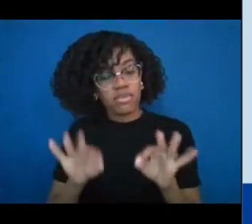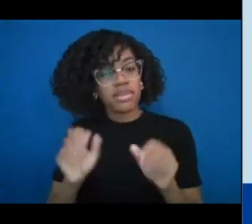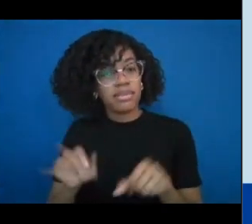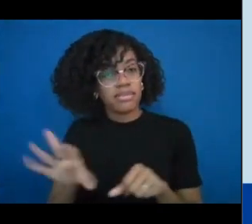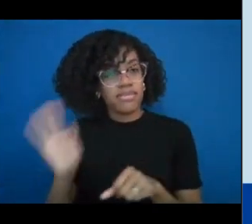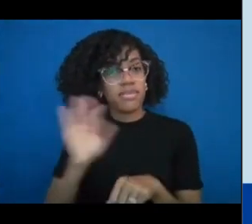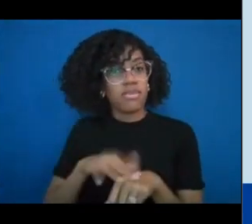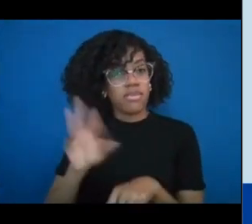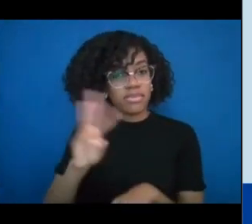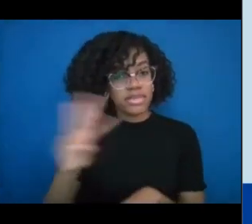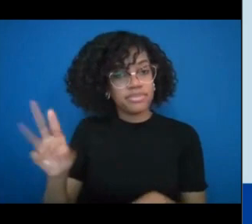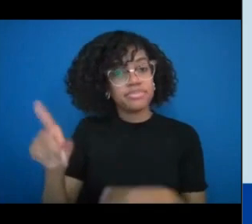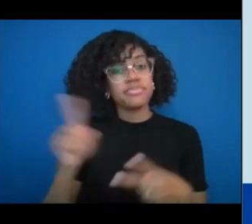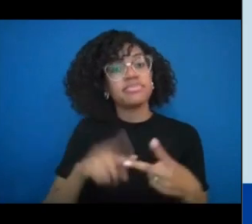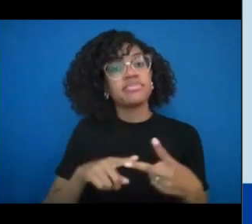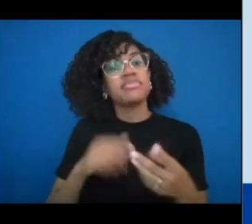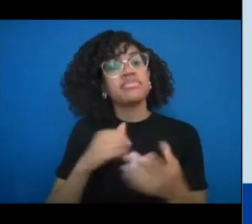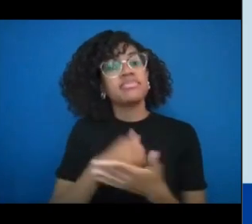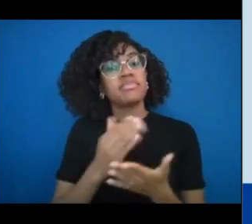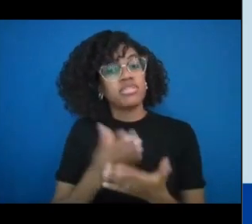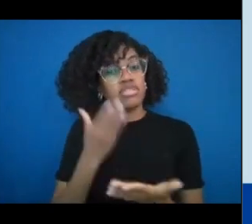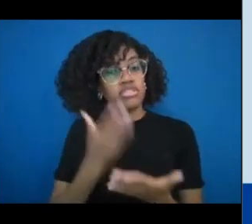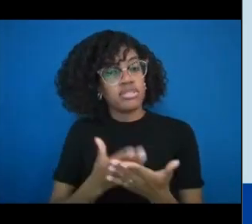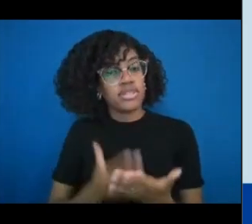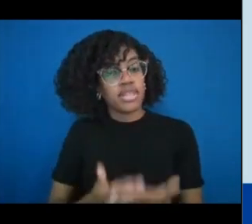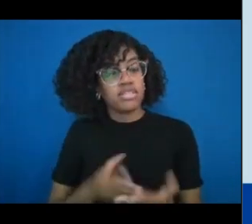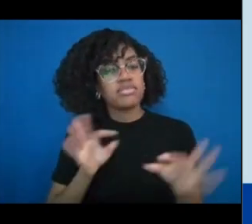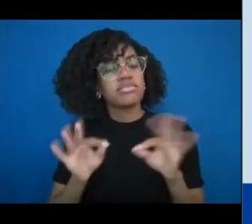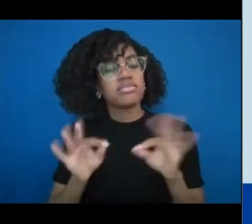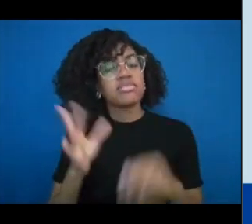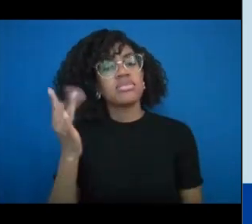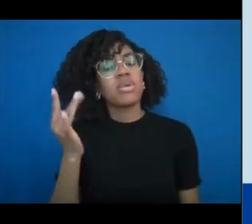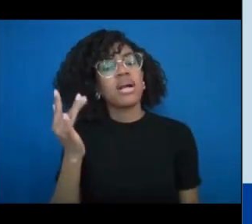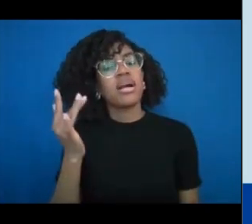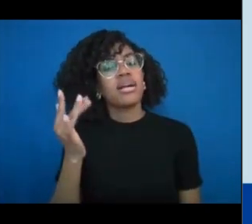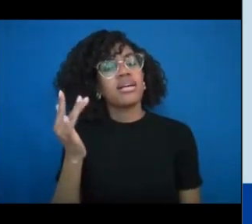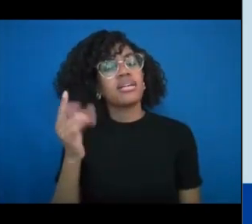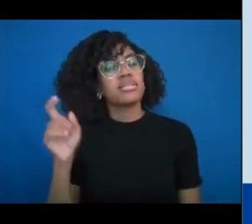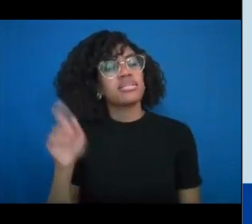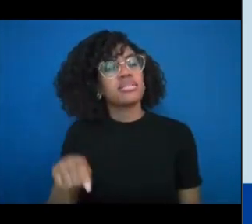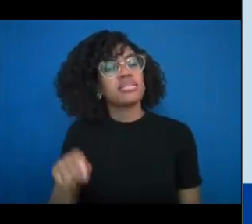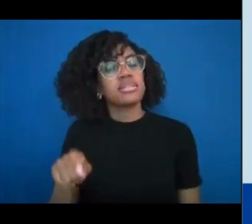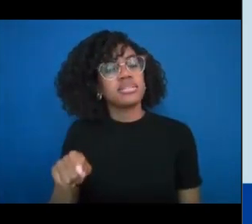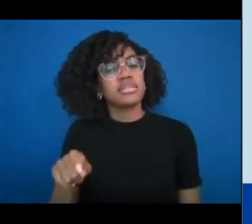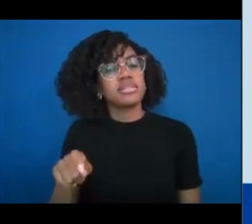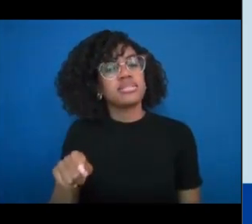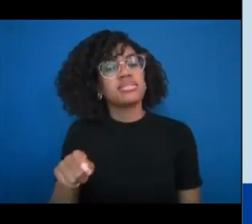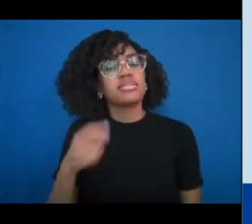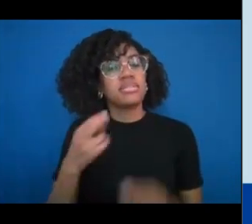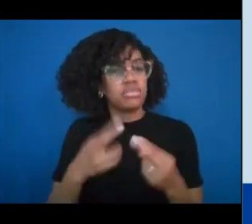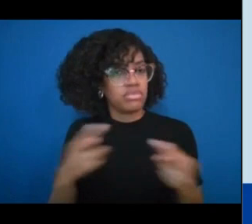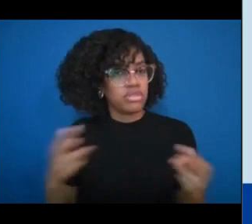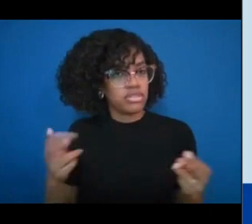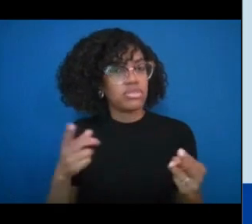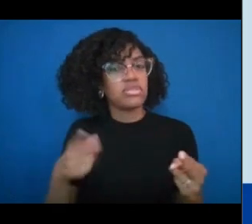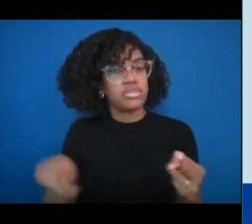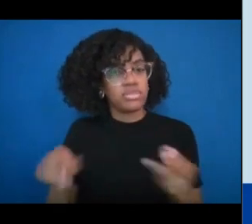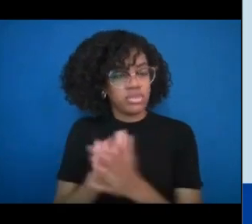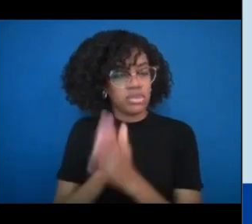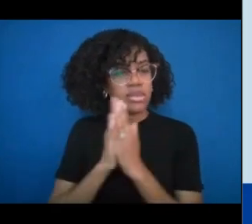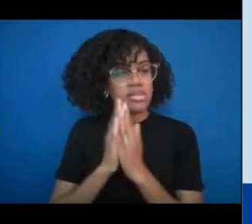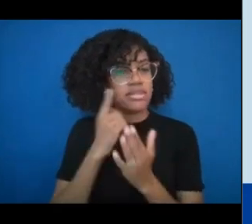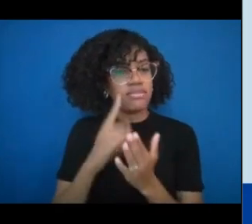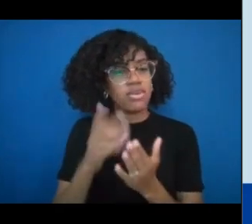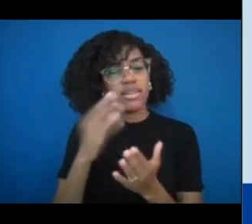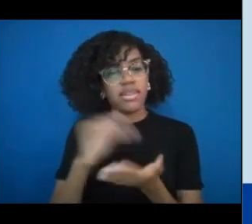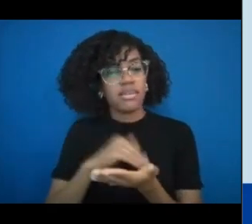a budget justification explaining why you need the resources you're requesting for and the